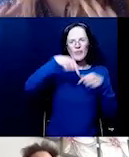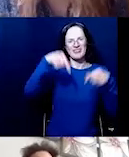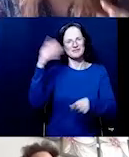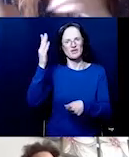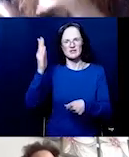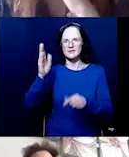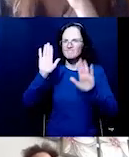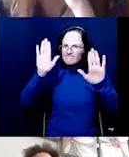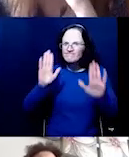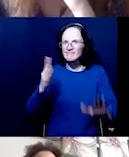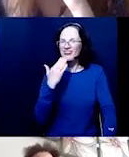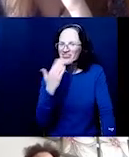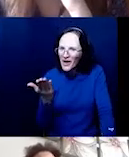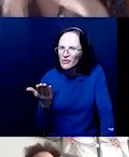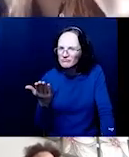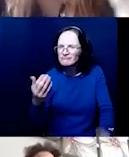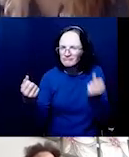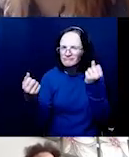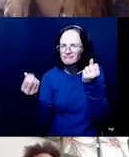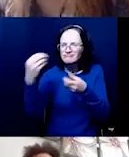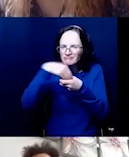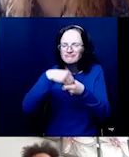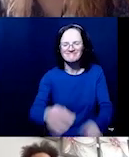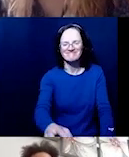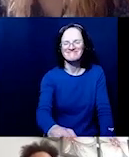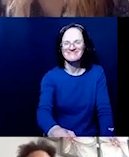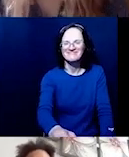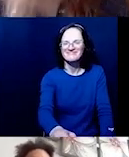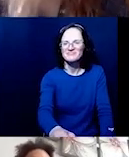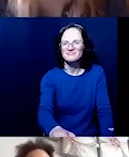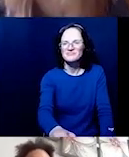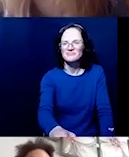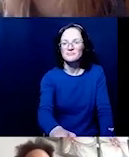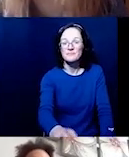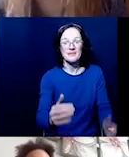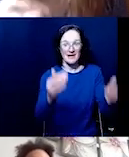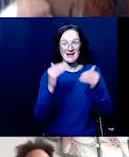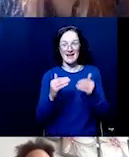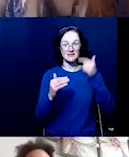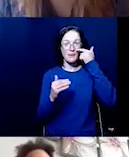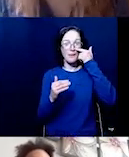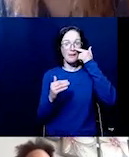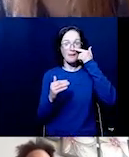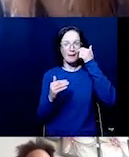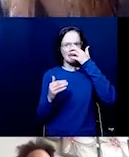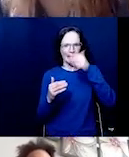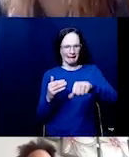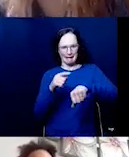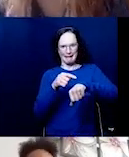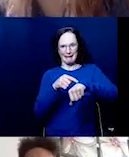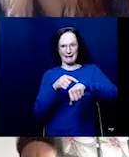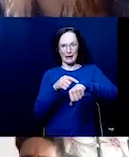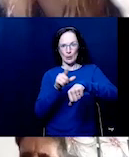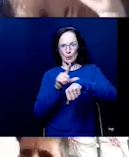So I'm really, thank you. Okay, so let's go to the next one because yeah, we are late on schedule